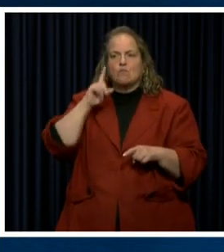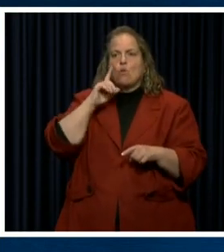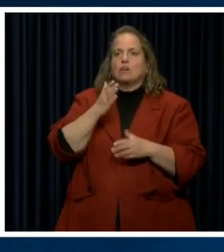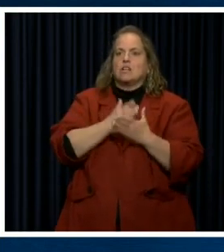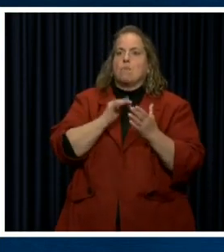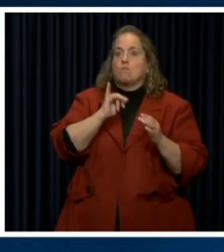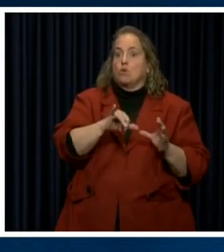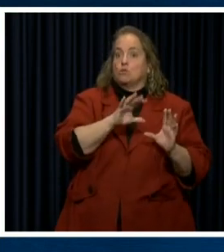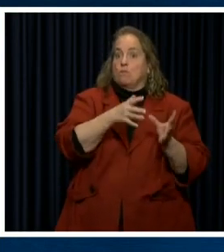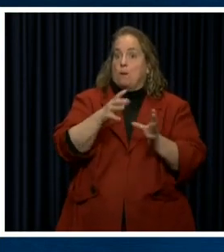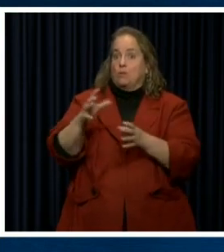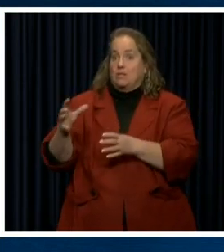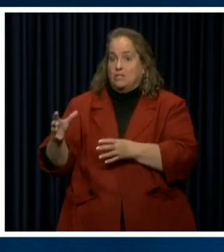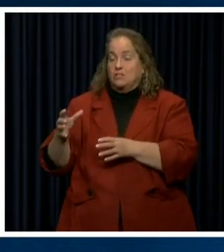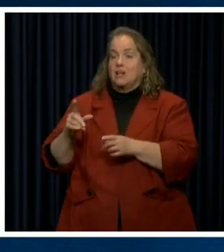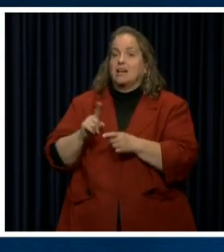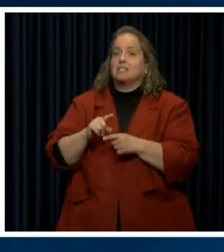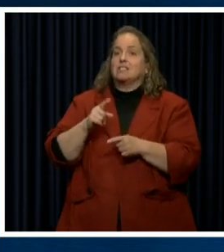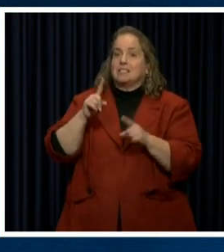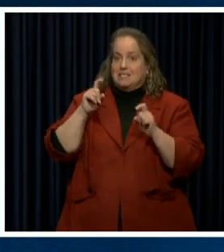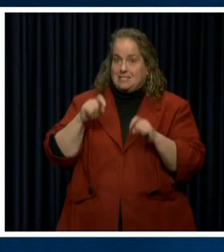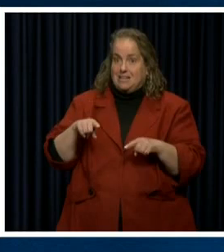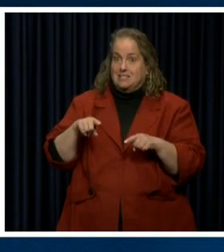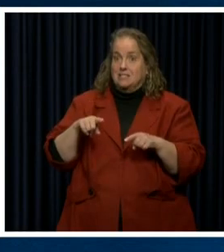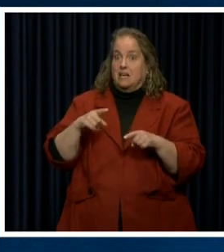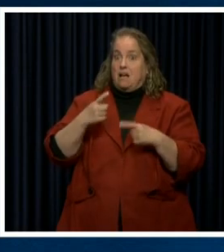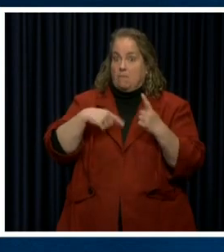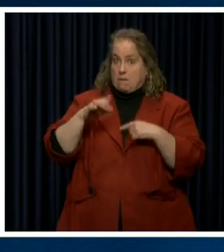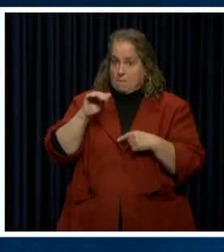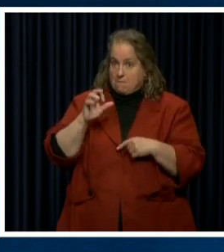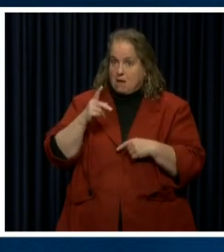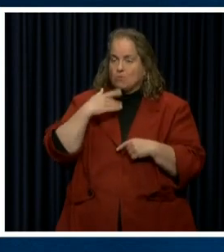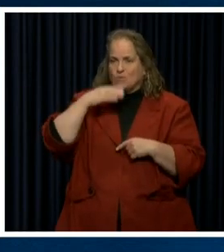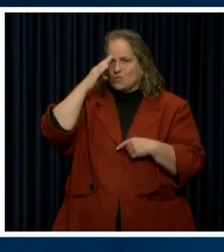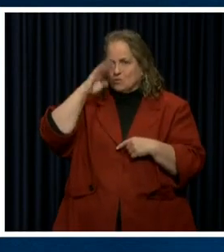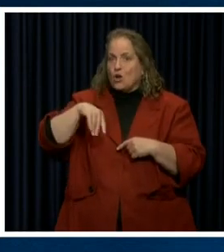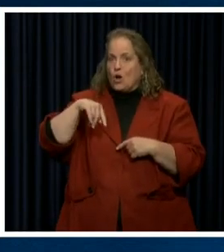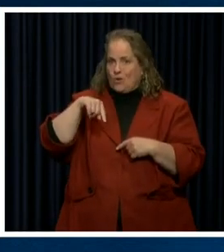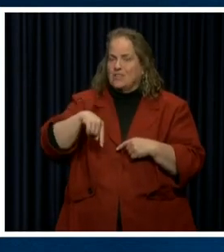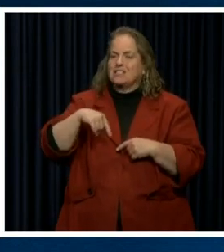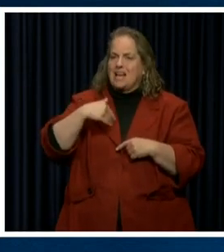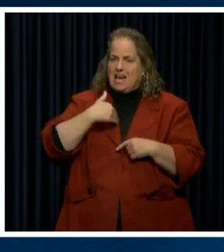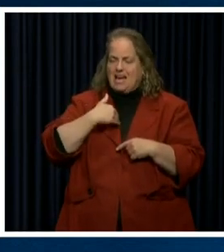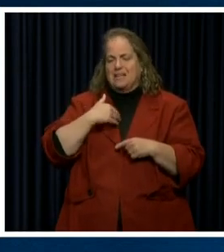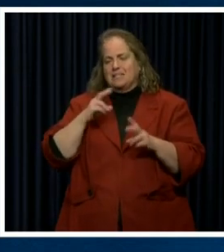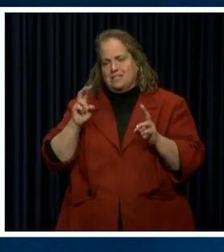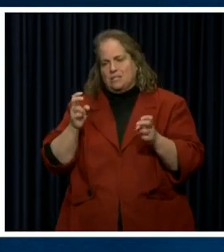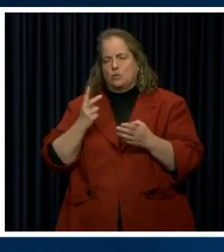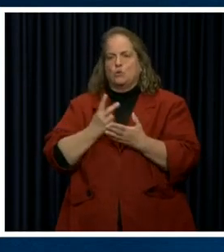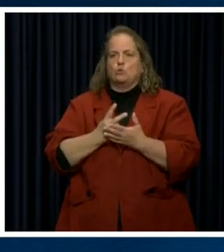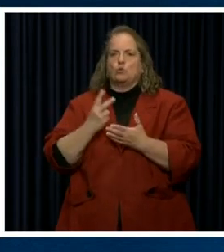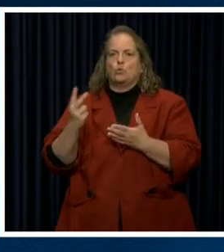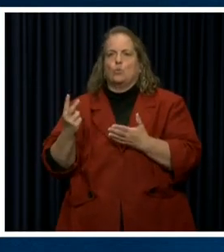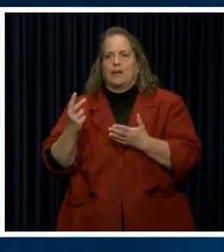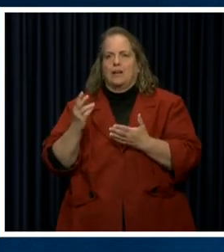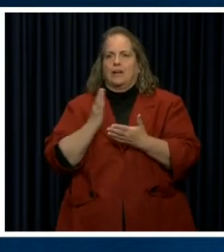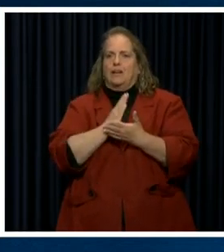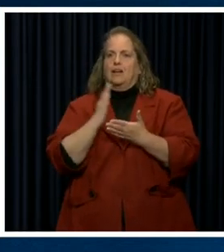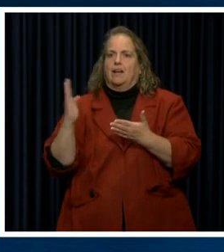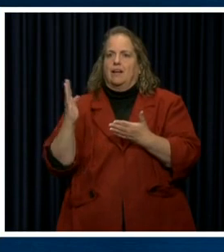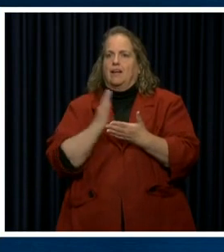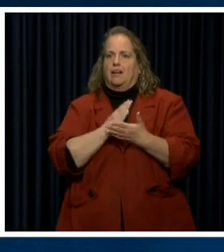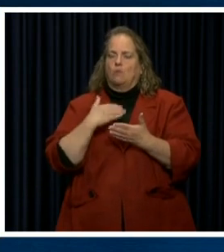populations as these test results comes back, because we know that this thing has an incubation period, and we want to be sure that we